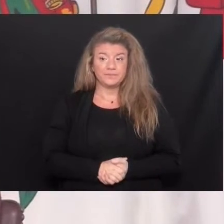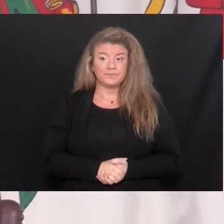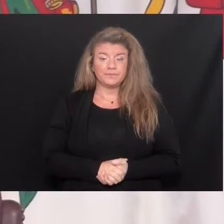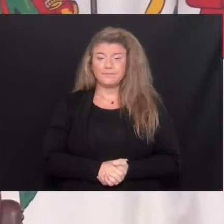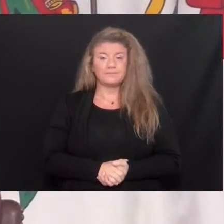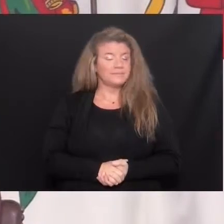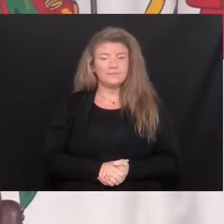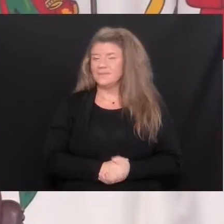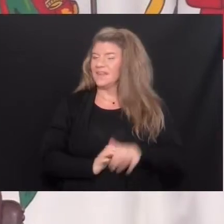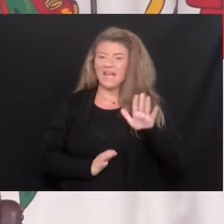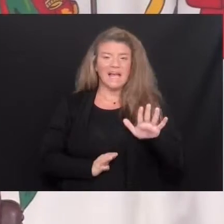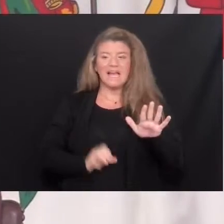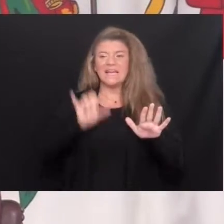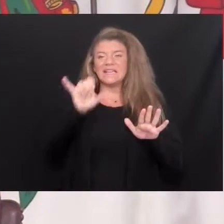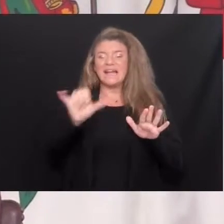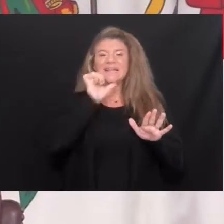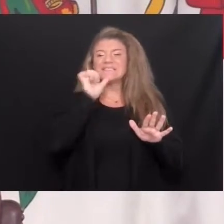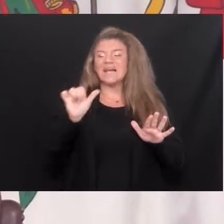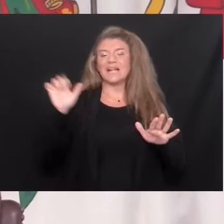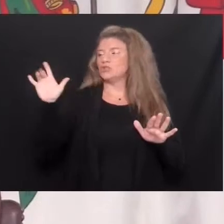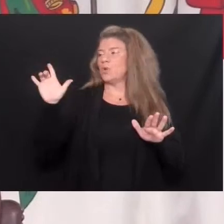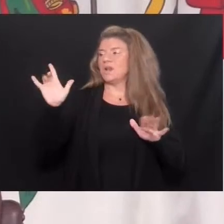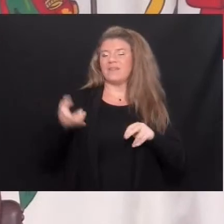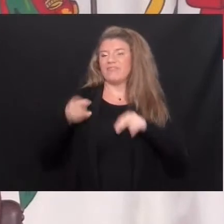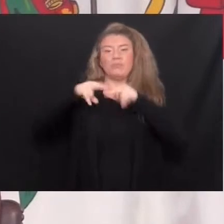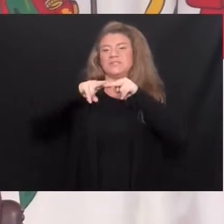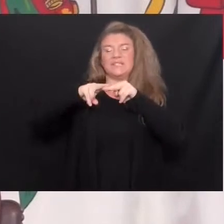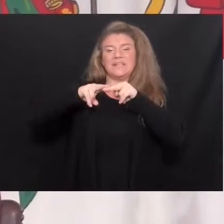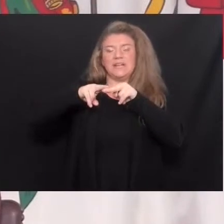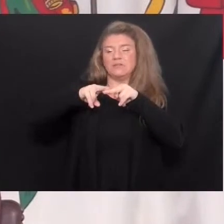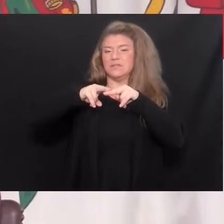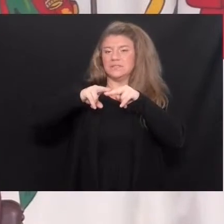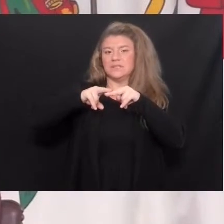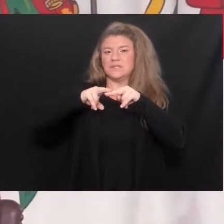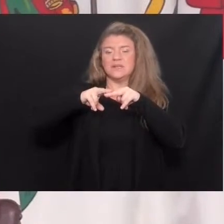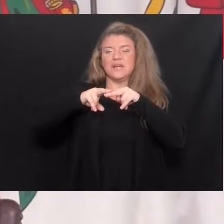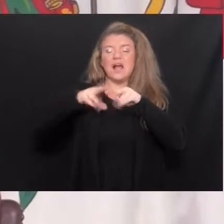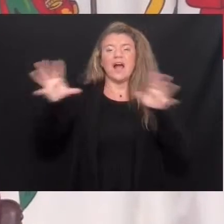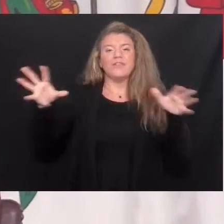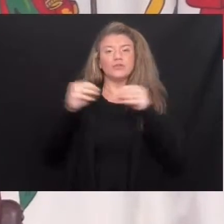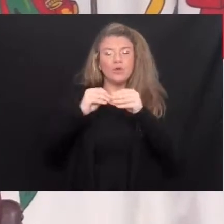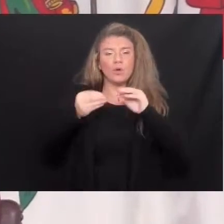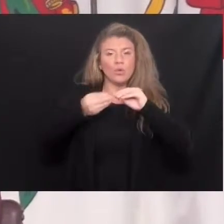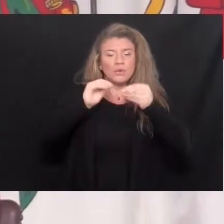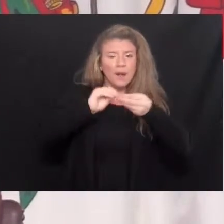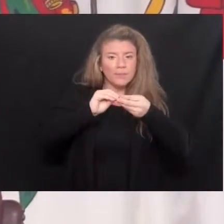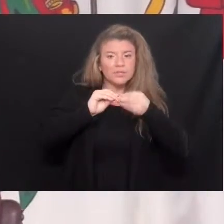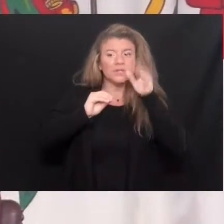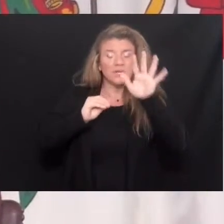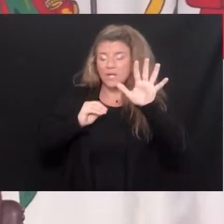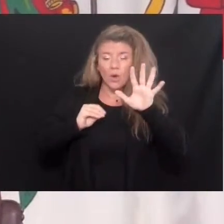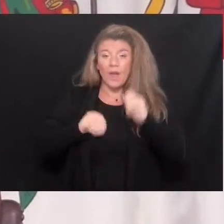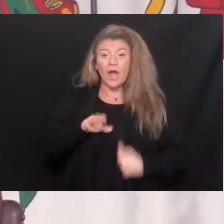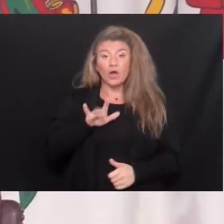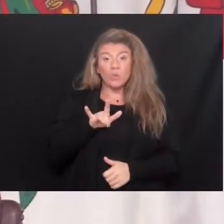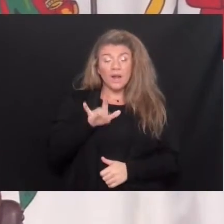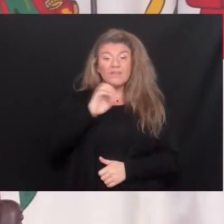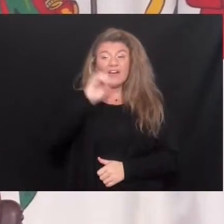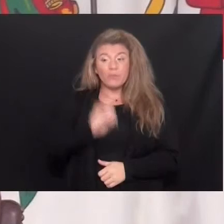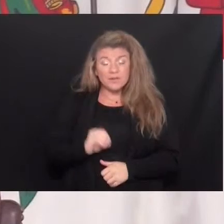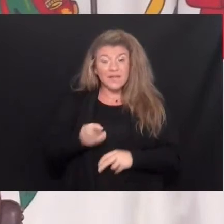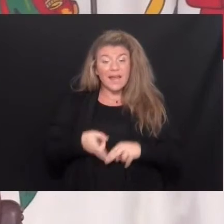not a 25% increase of the total numbers or whatever. It is a